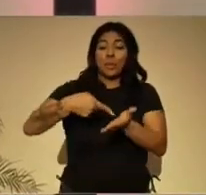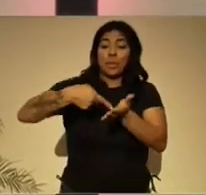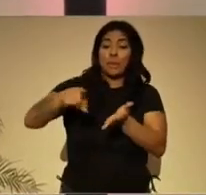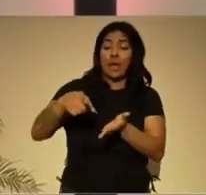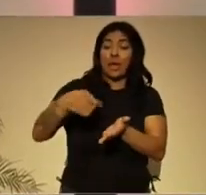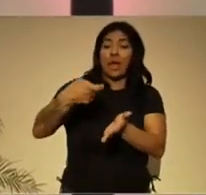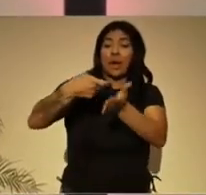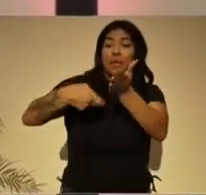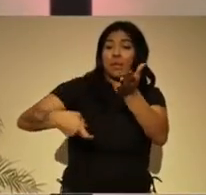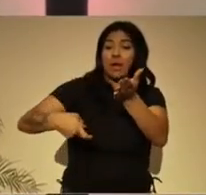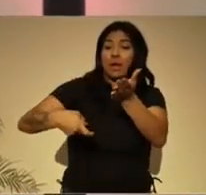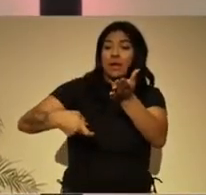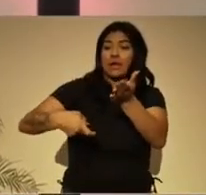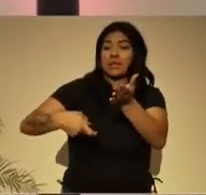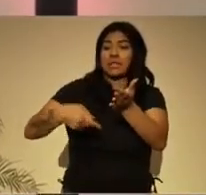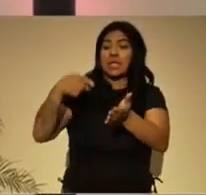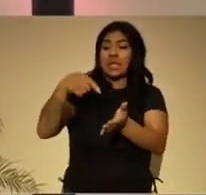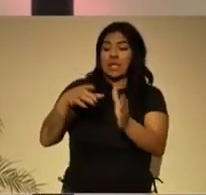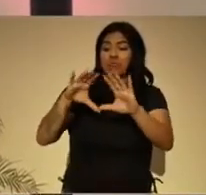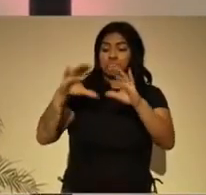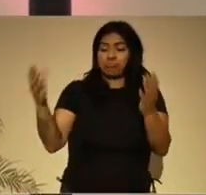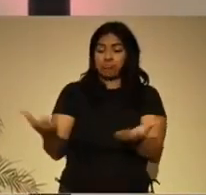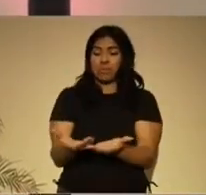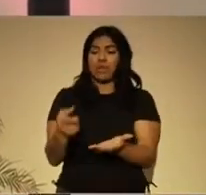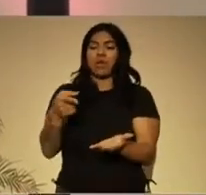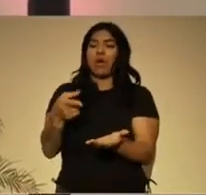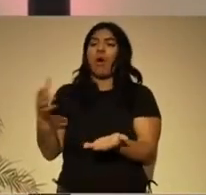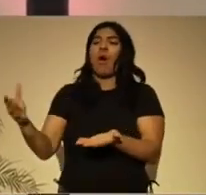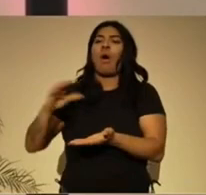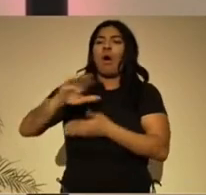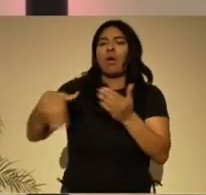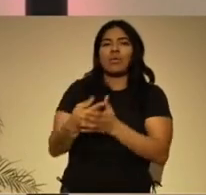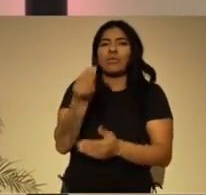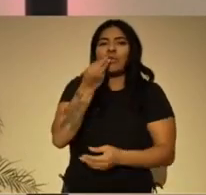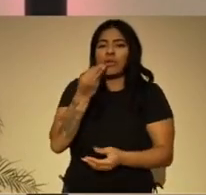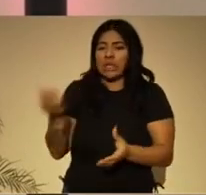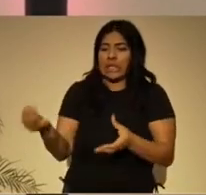right? And it's like, in this amount, all of this is included.